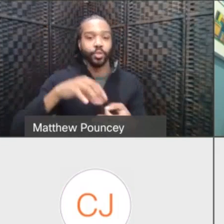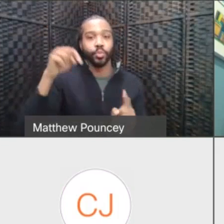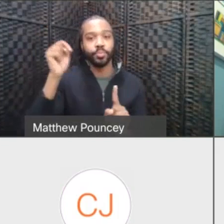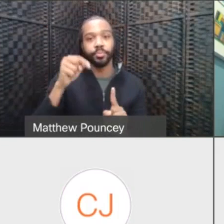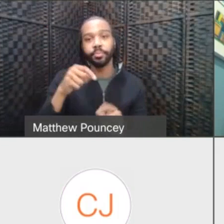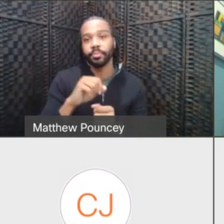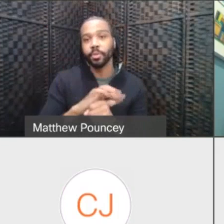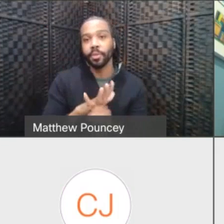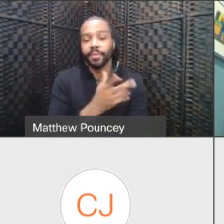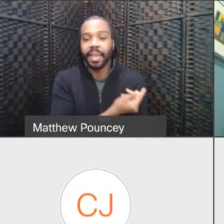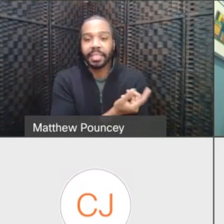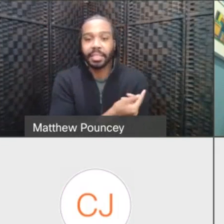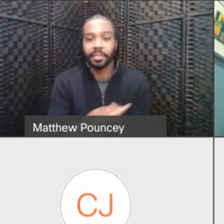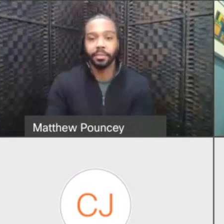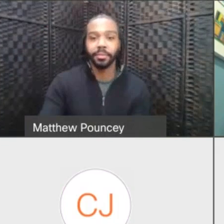vaccine.